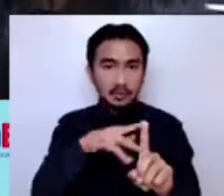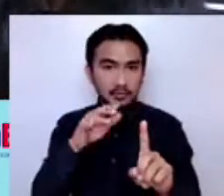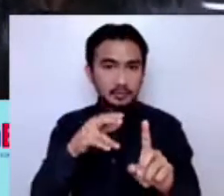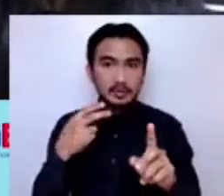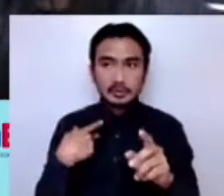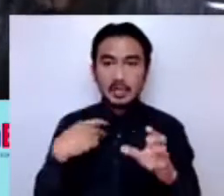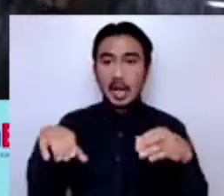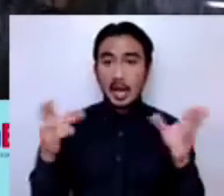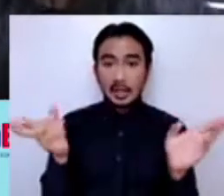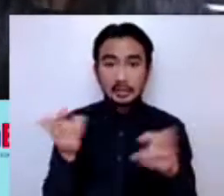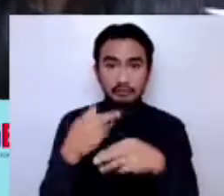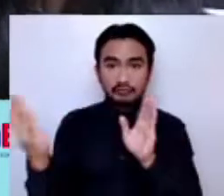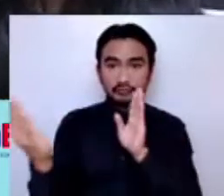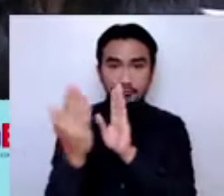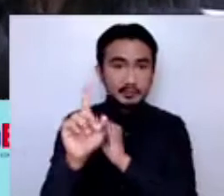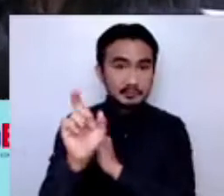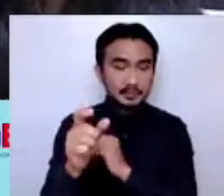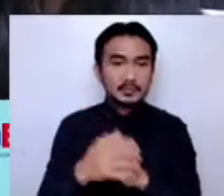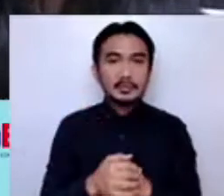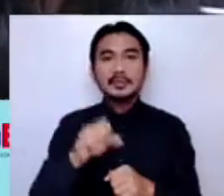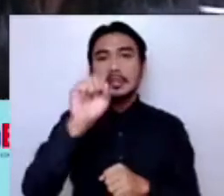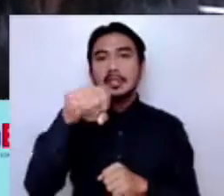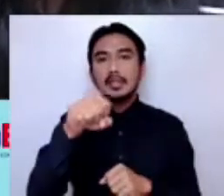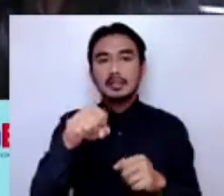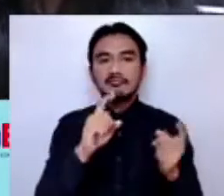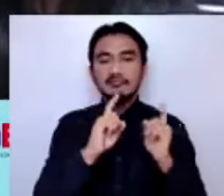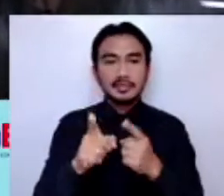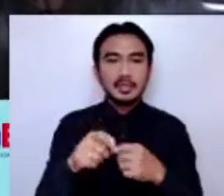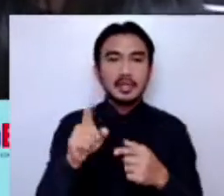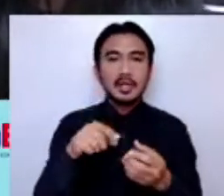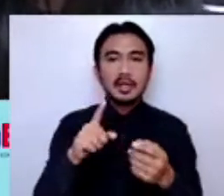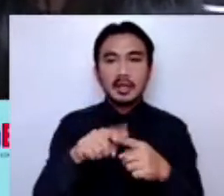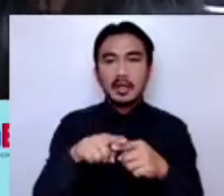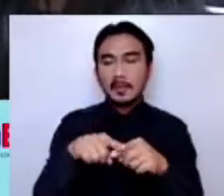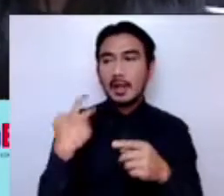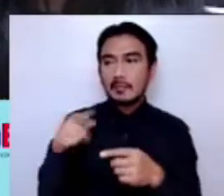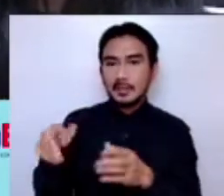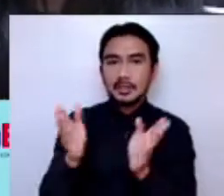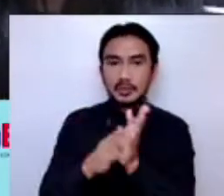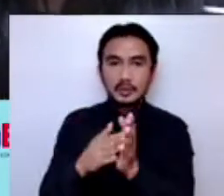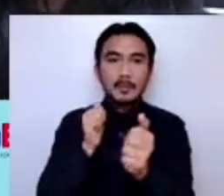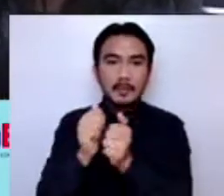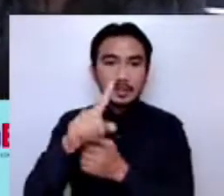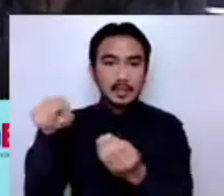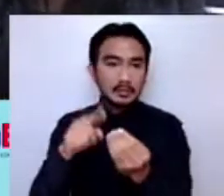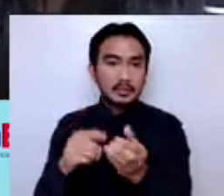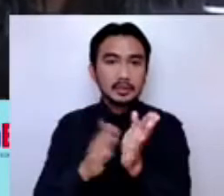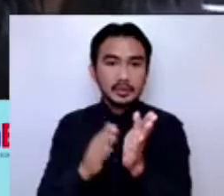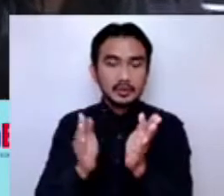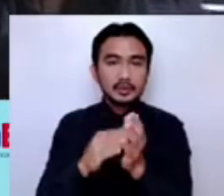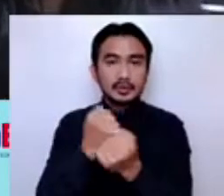Yes, provided that your school is one of the selected schools that successfully passed the school safety assessment for the conduct